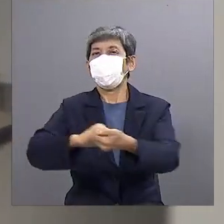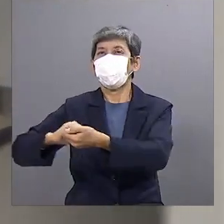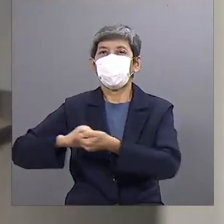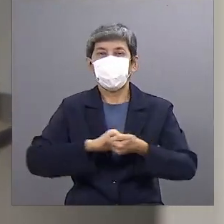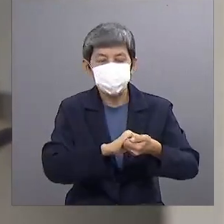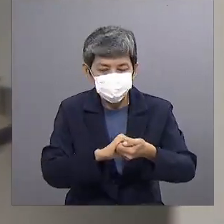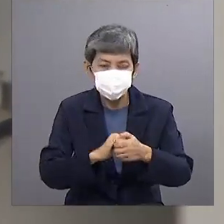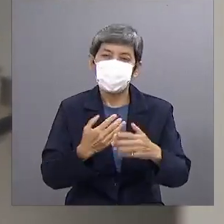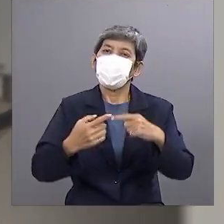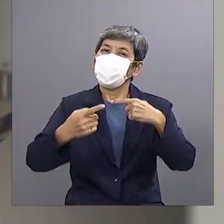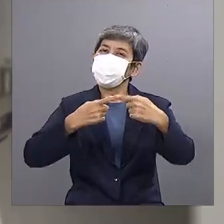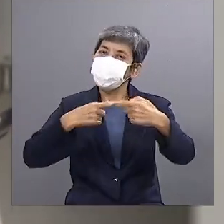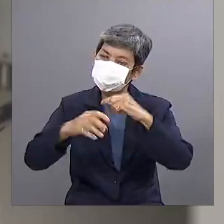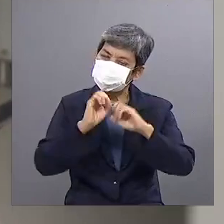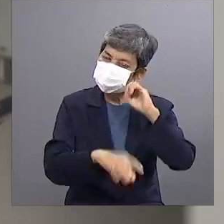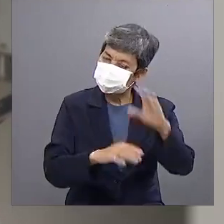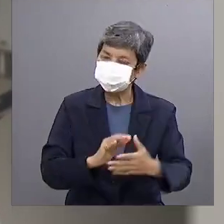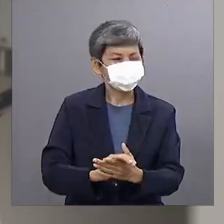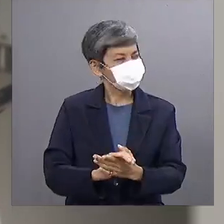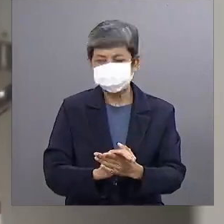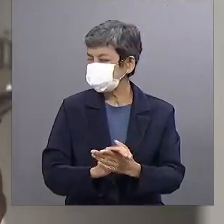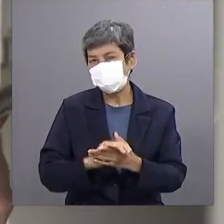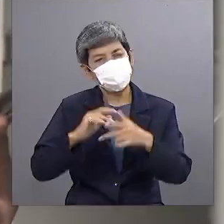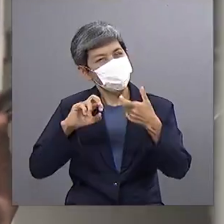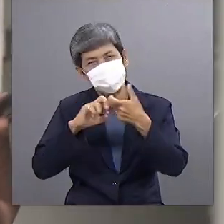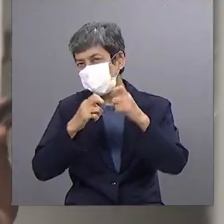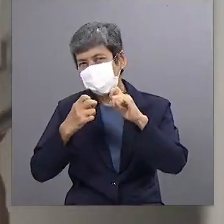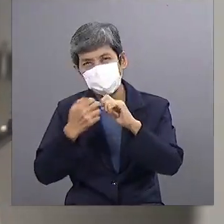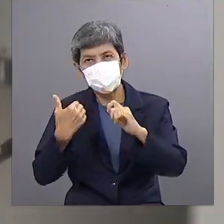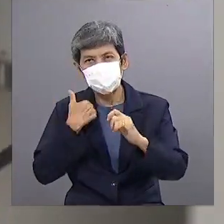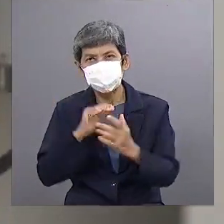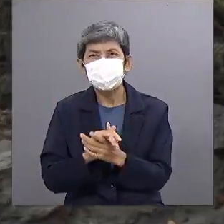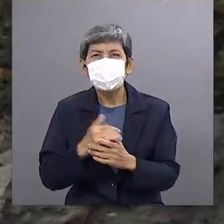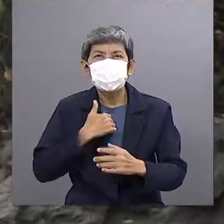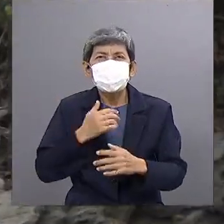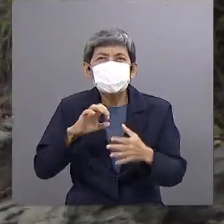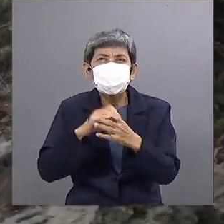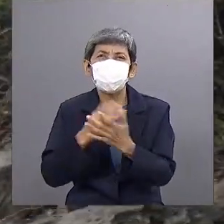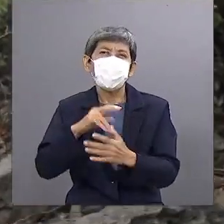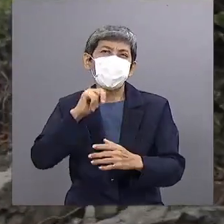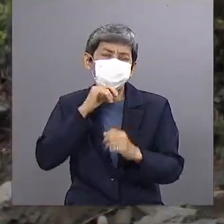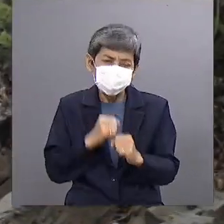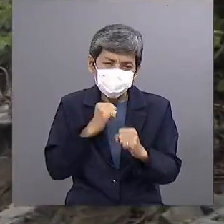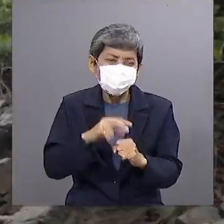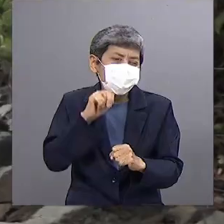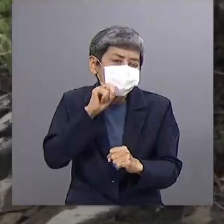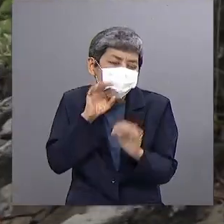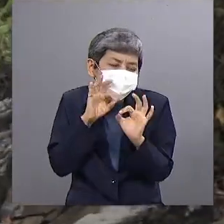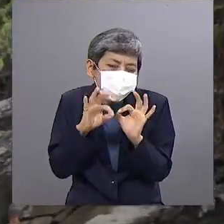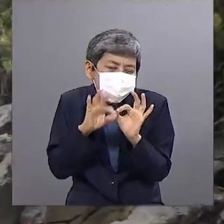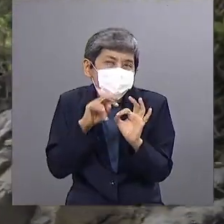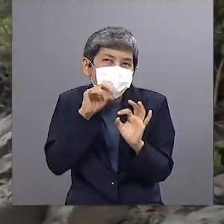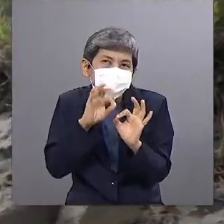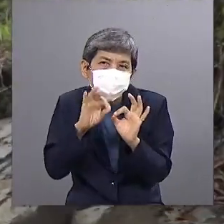you know, which sometimes is burned and it raises more pollution and other things. So we try, and also the use of water. Try to use less water. If you